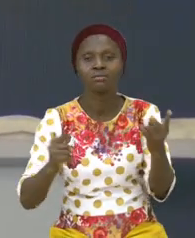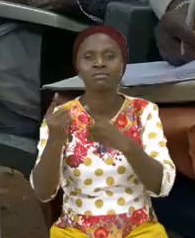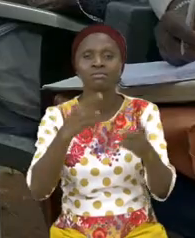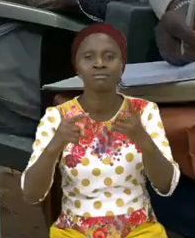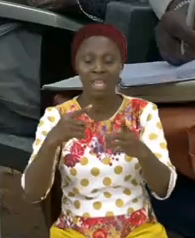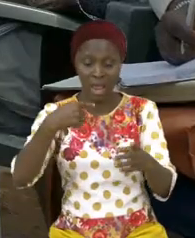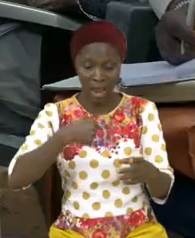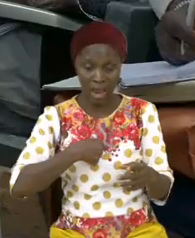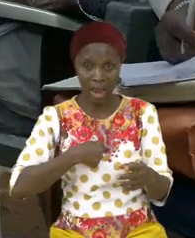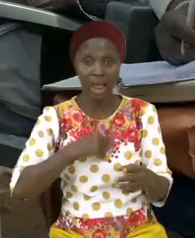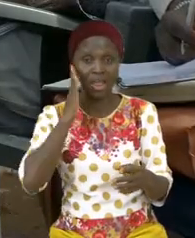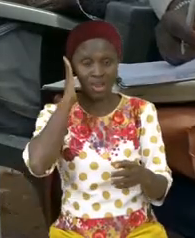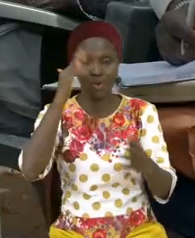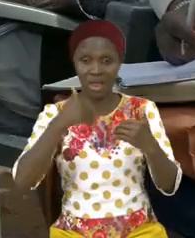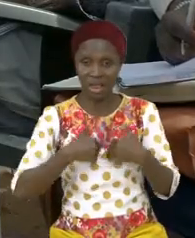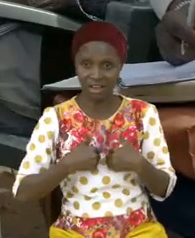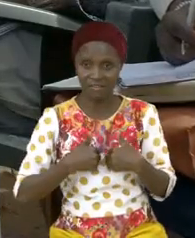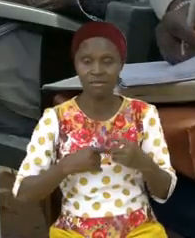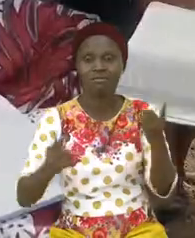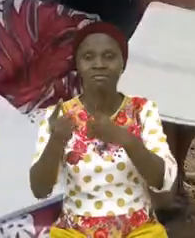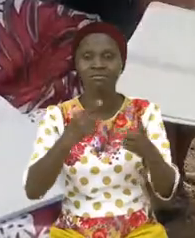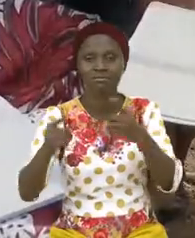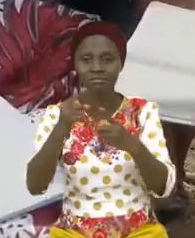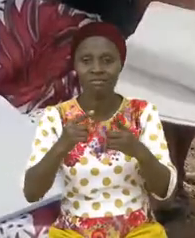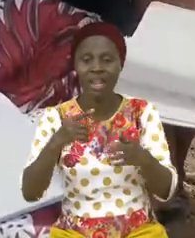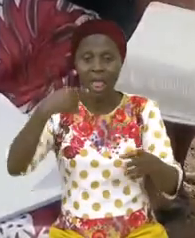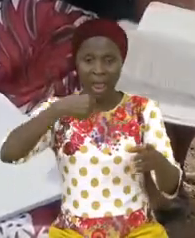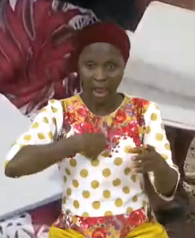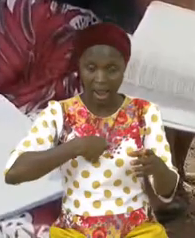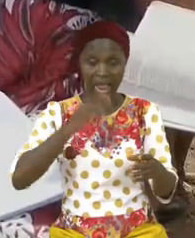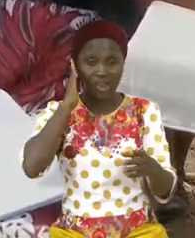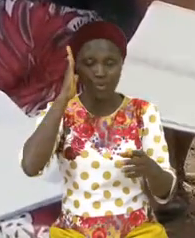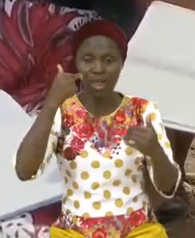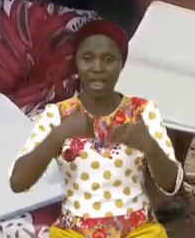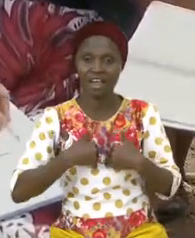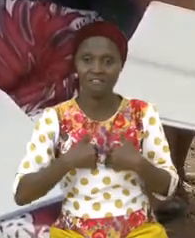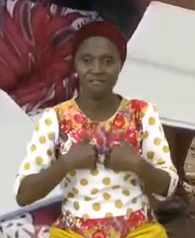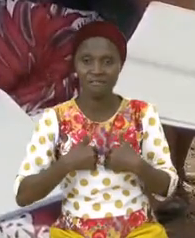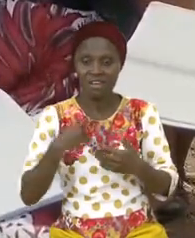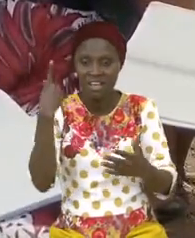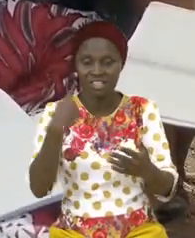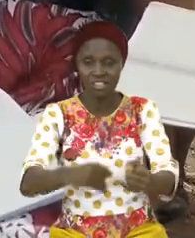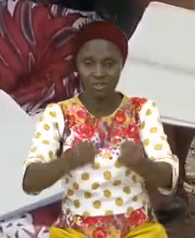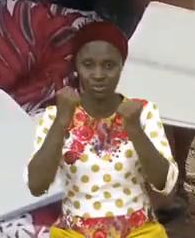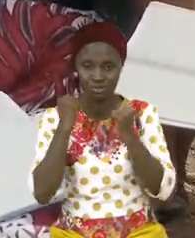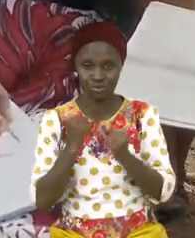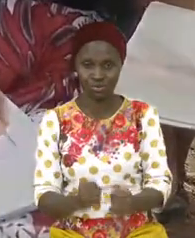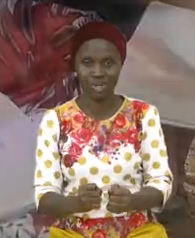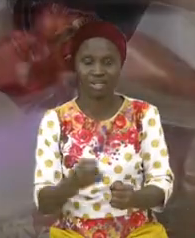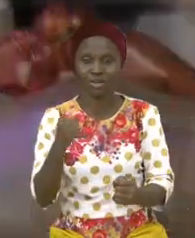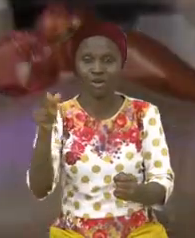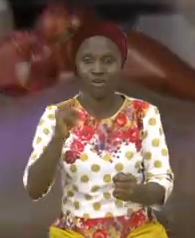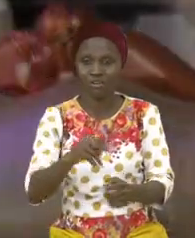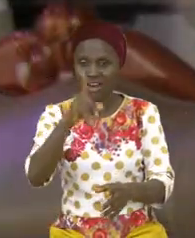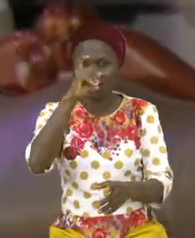have, talk, talk, talk. I am going to have, the strength of an